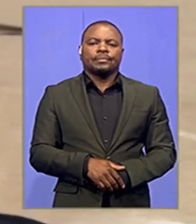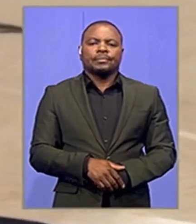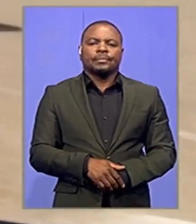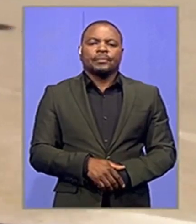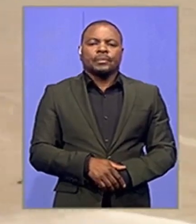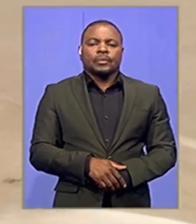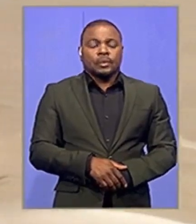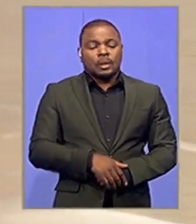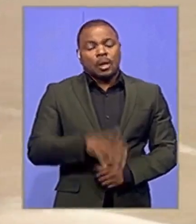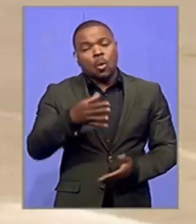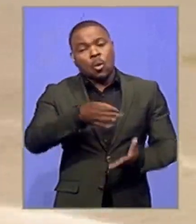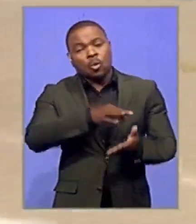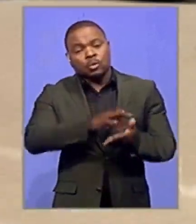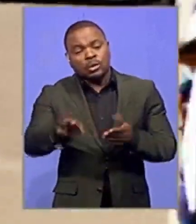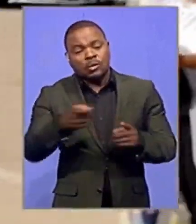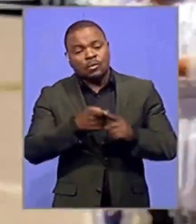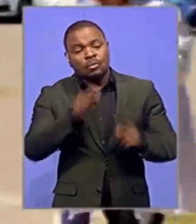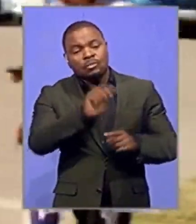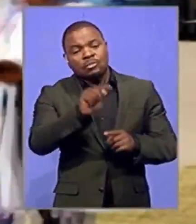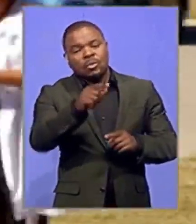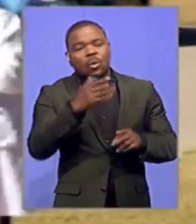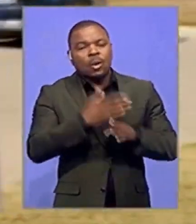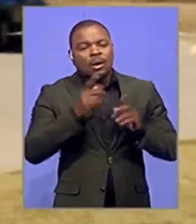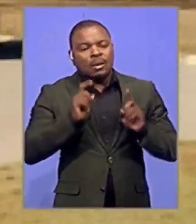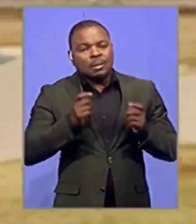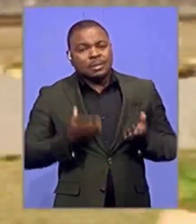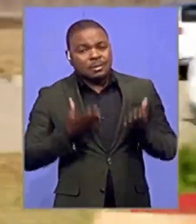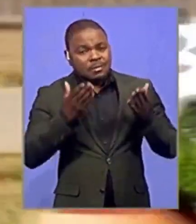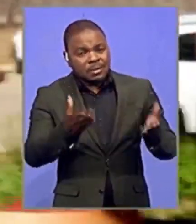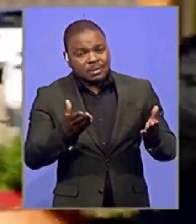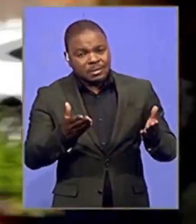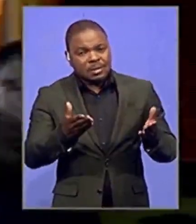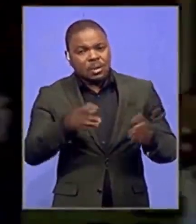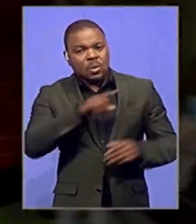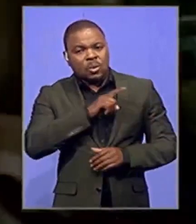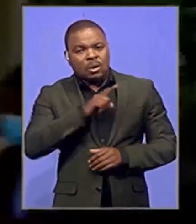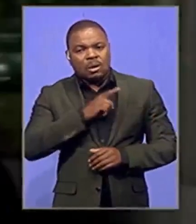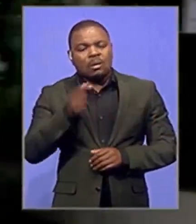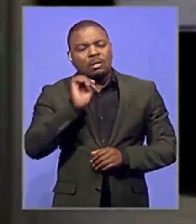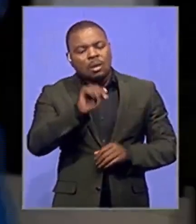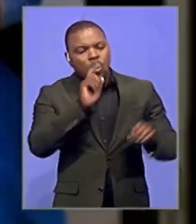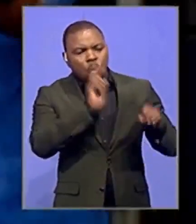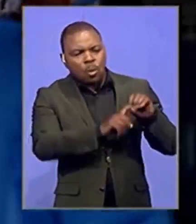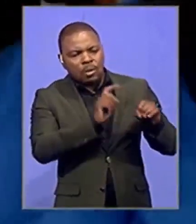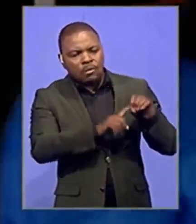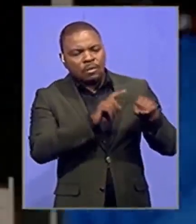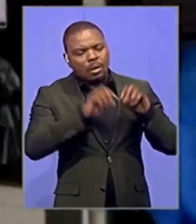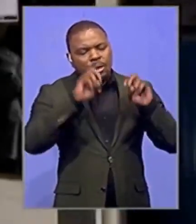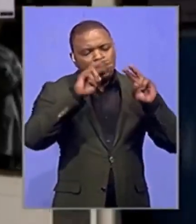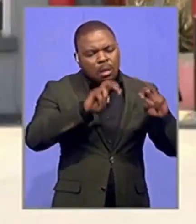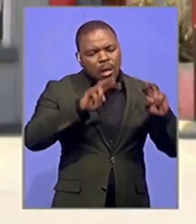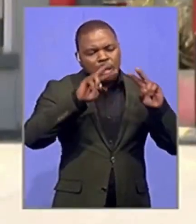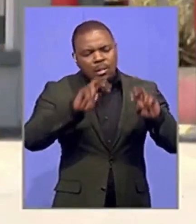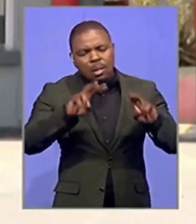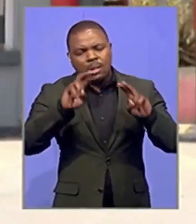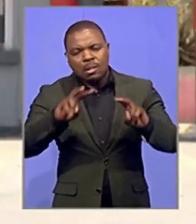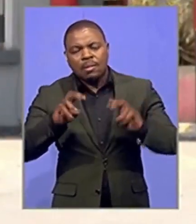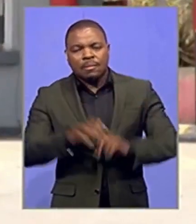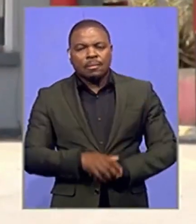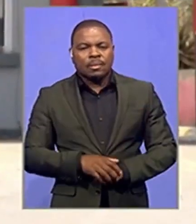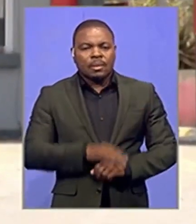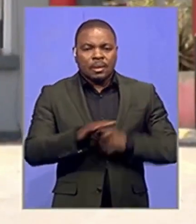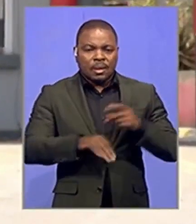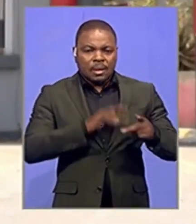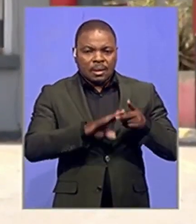Sephetho sa go fedisa dikontraka tša bašomi ba tša tshoganyetso se tla morago ga tekolo ya mangwalo a dithuto yeo e tseneletšego. Go